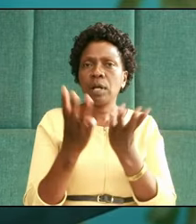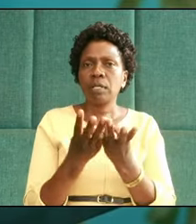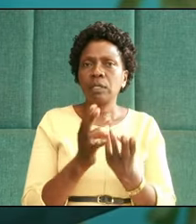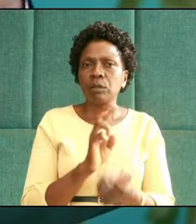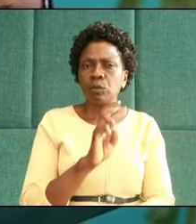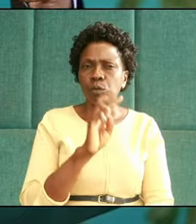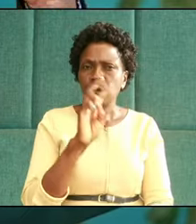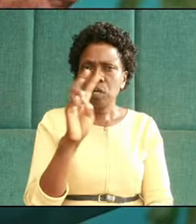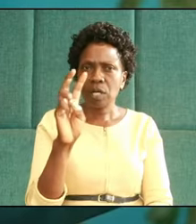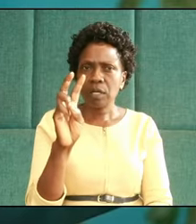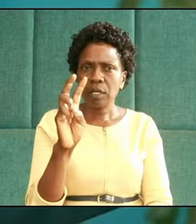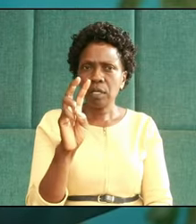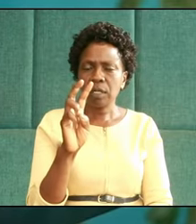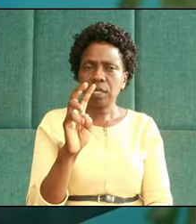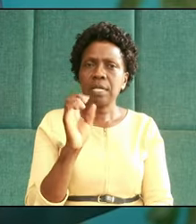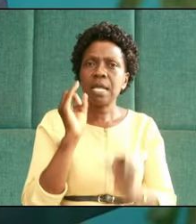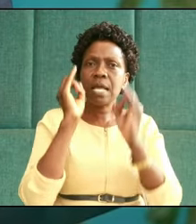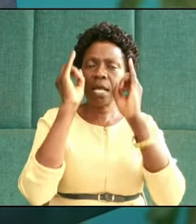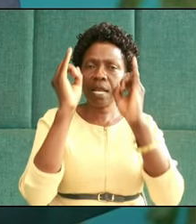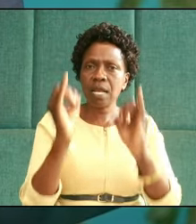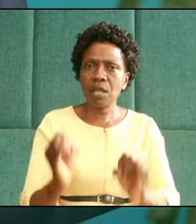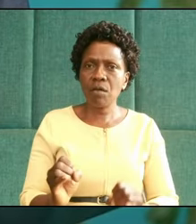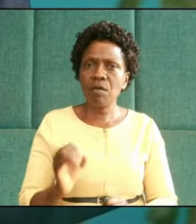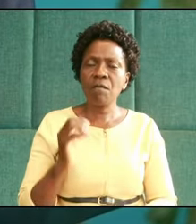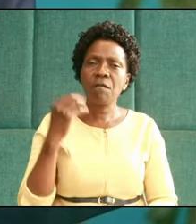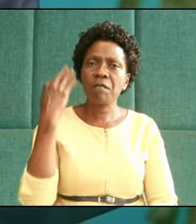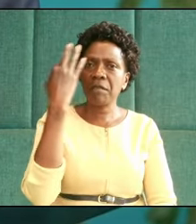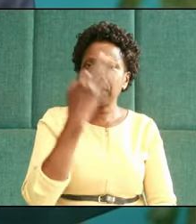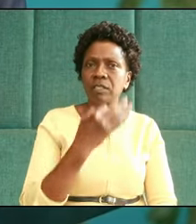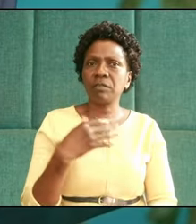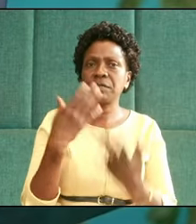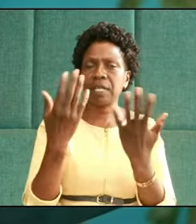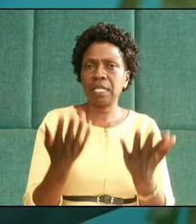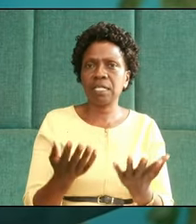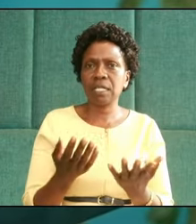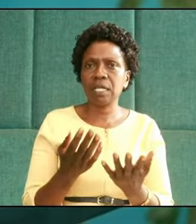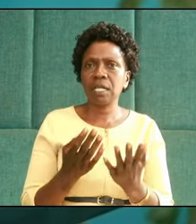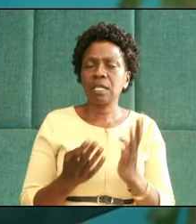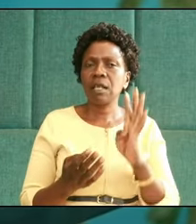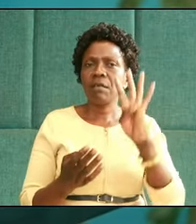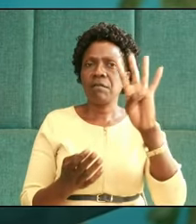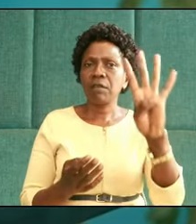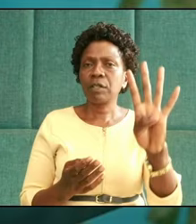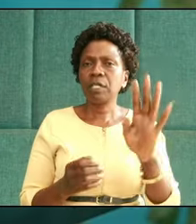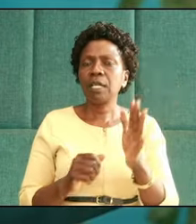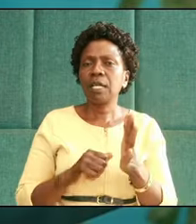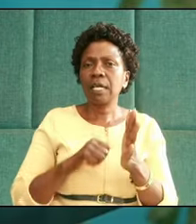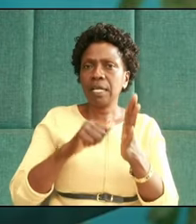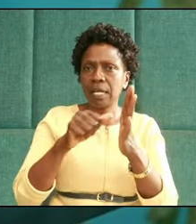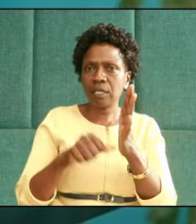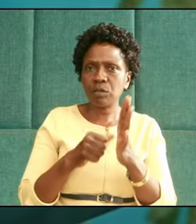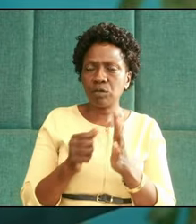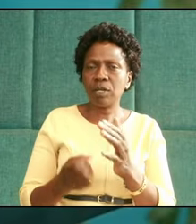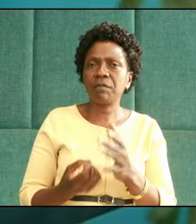into a new phase of humanity, the fourth industrial revolution